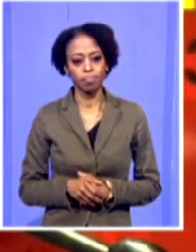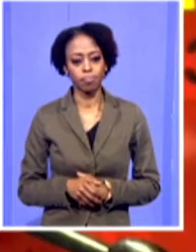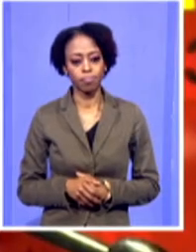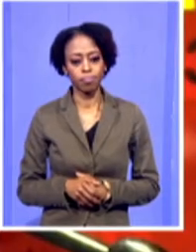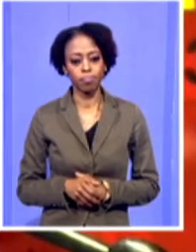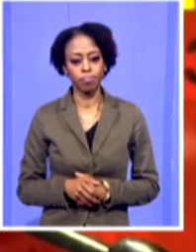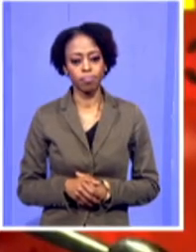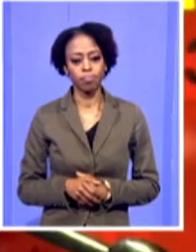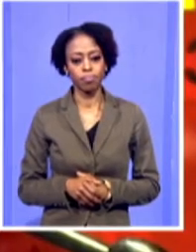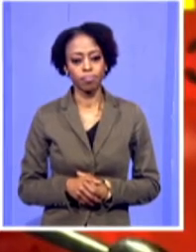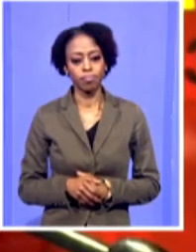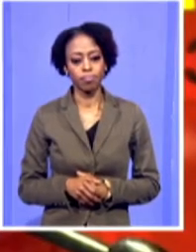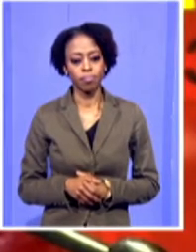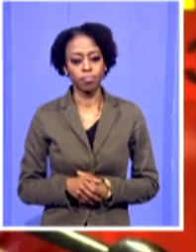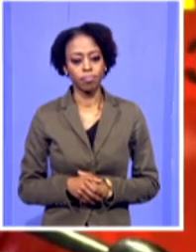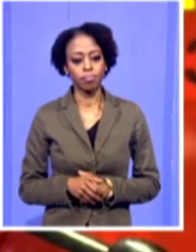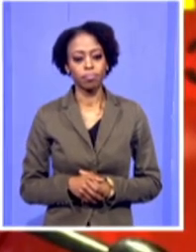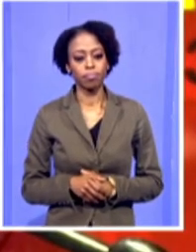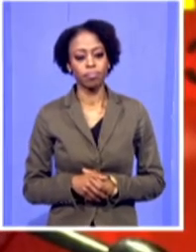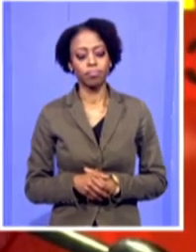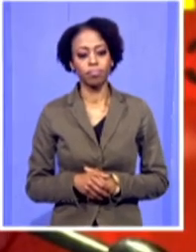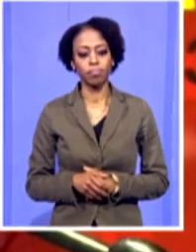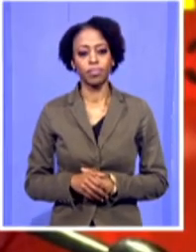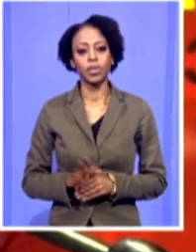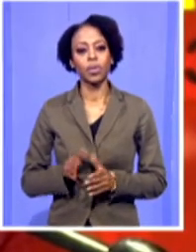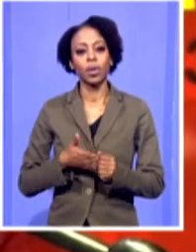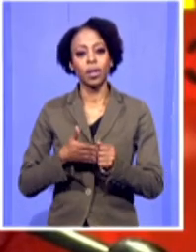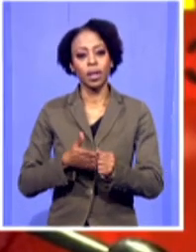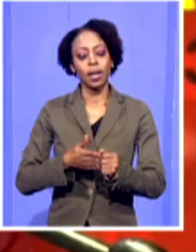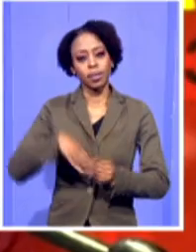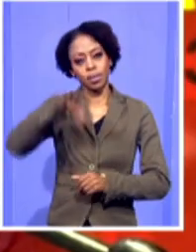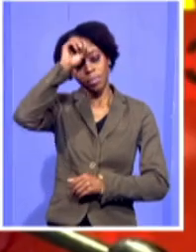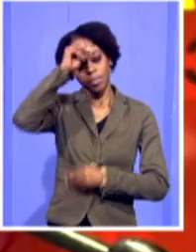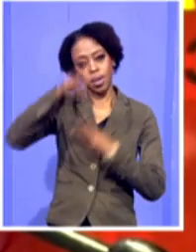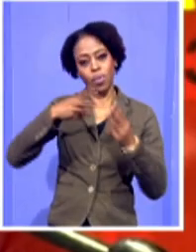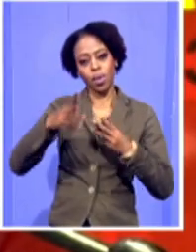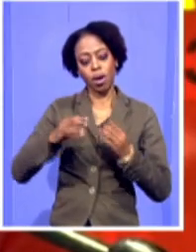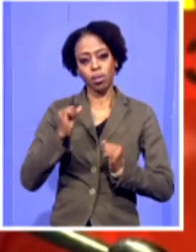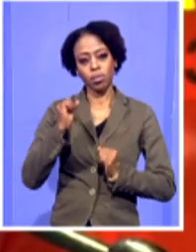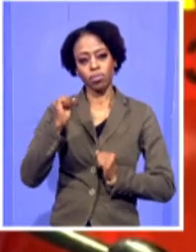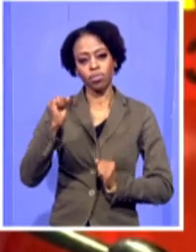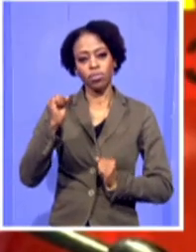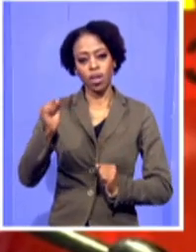who led not only mine workers' struggle, but also the party.